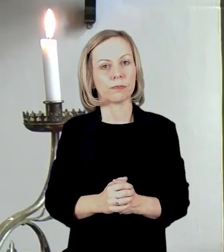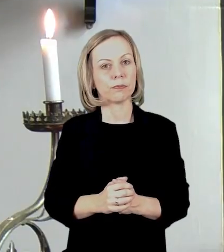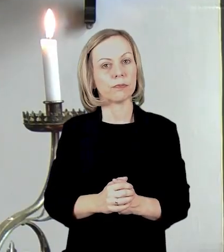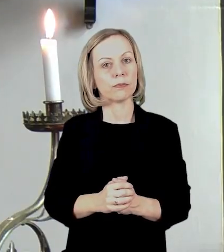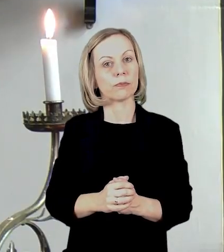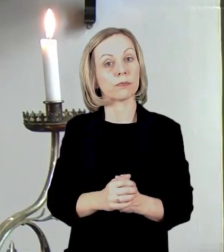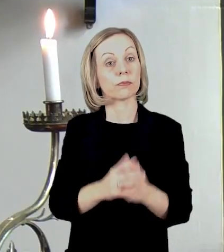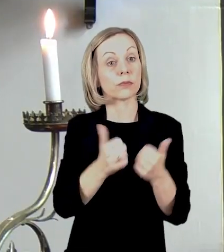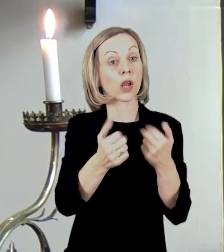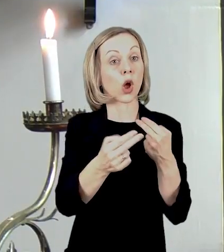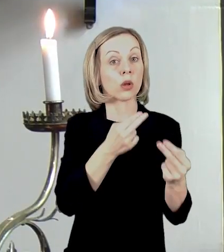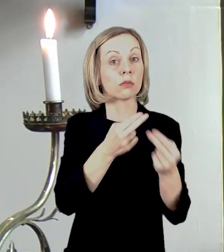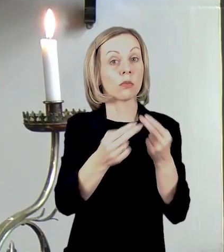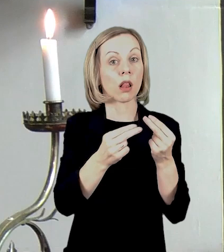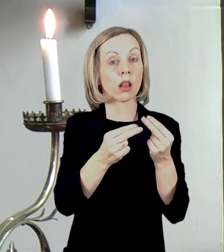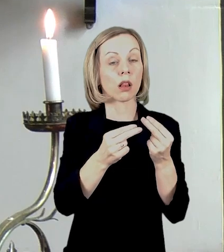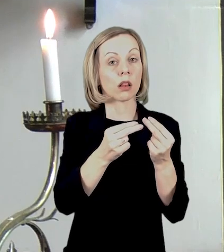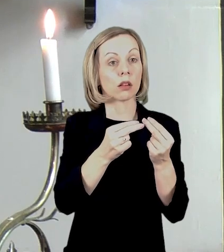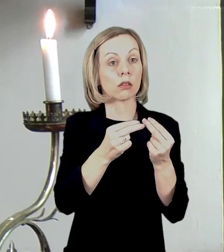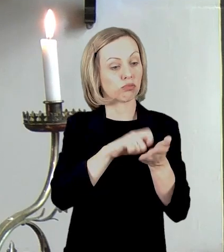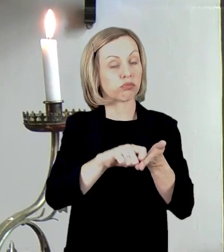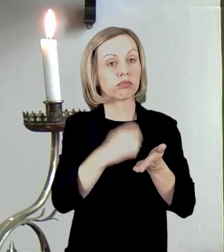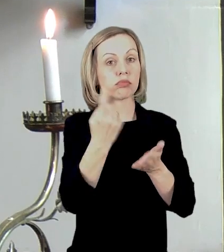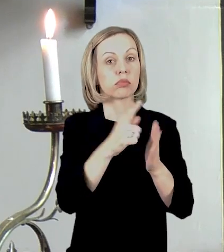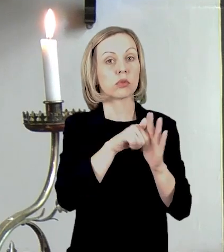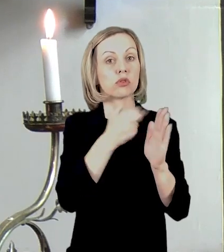A reading from the Gospel according to John.